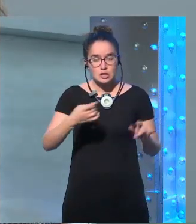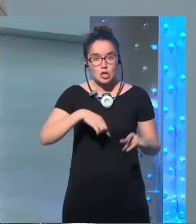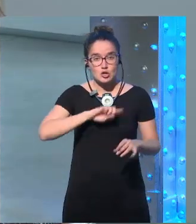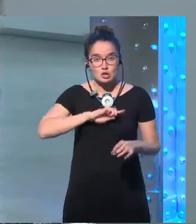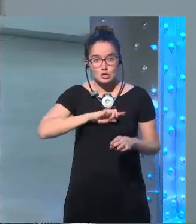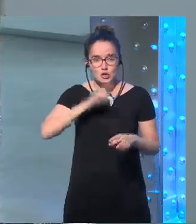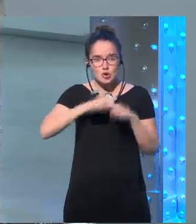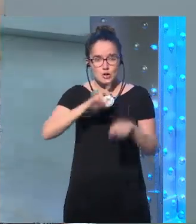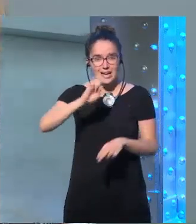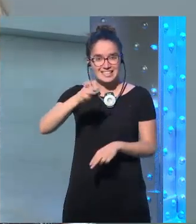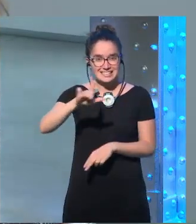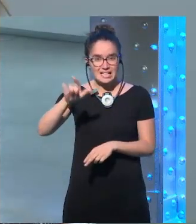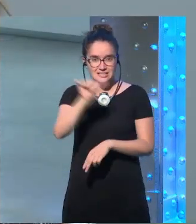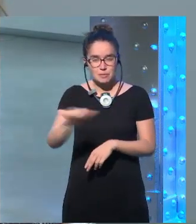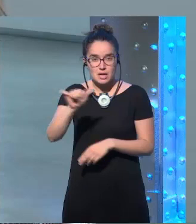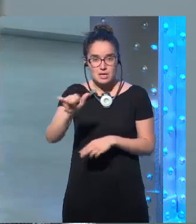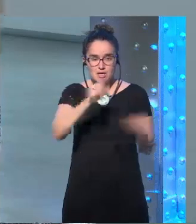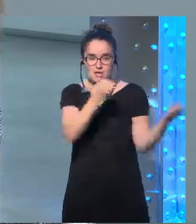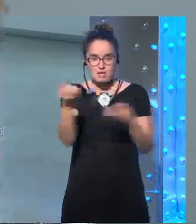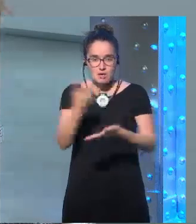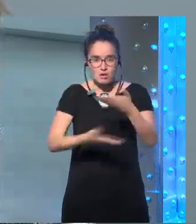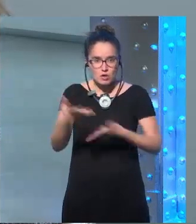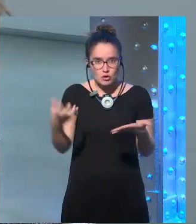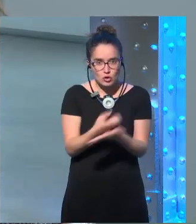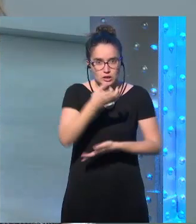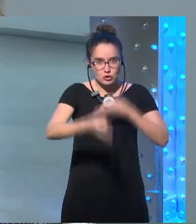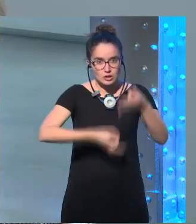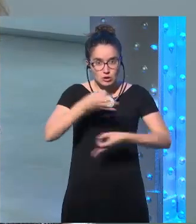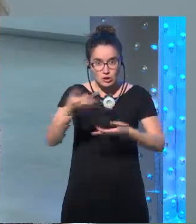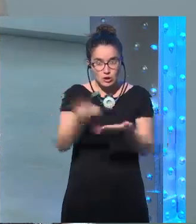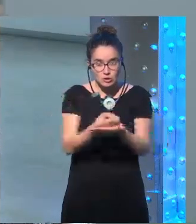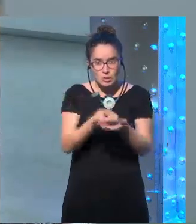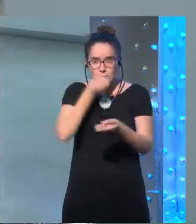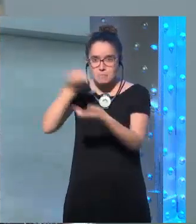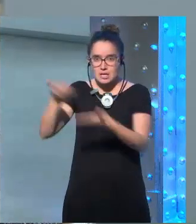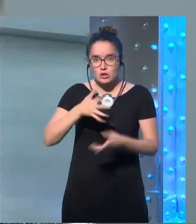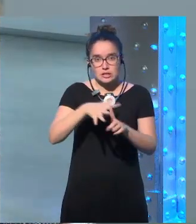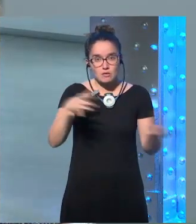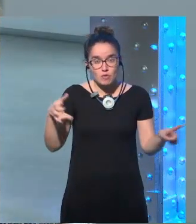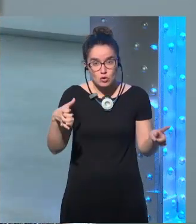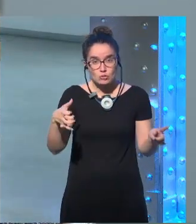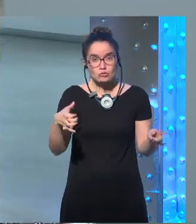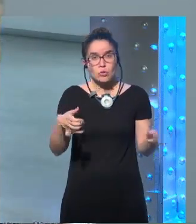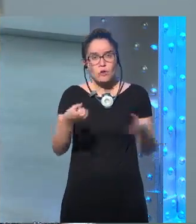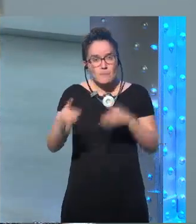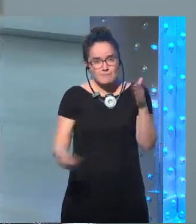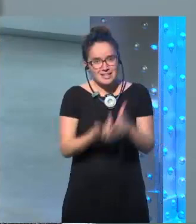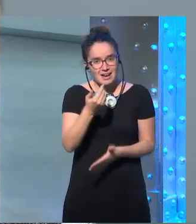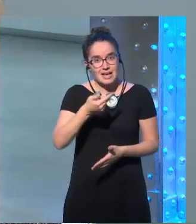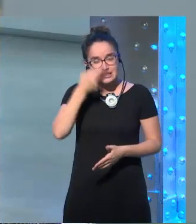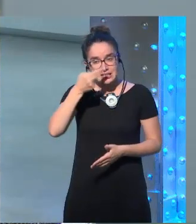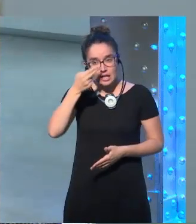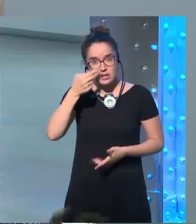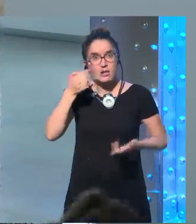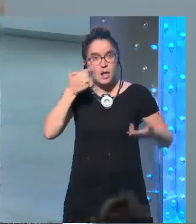hosting this event. Thank you very much on behalf of XL Semanal and all the collaborating and organizing institutions. I would like to wish